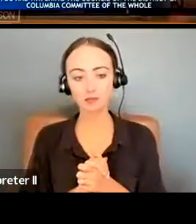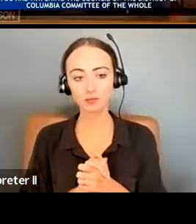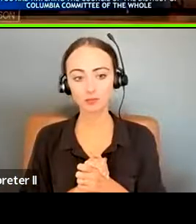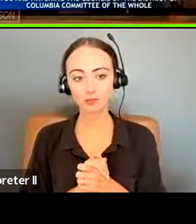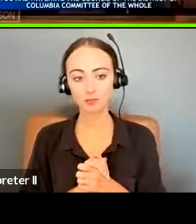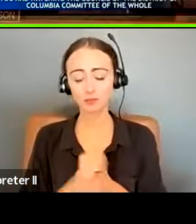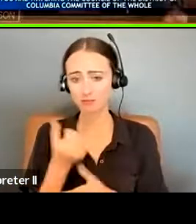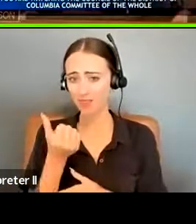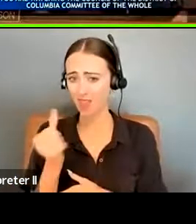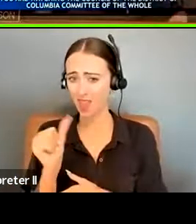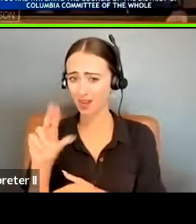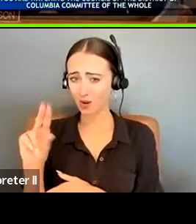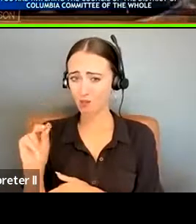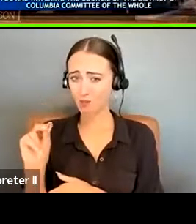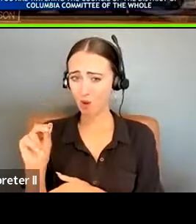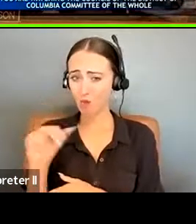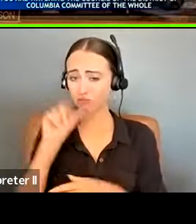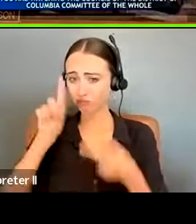Any no votes?